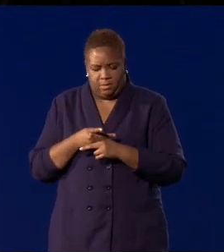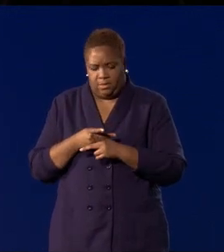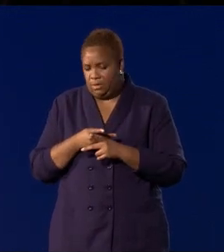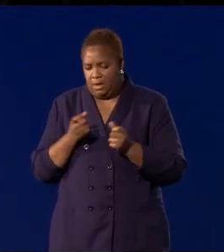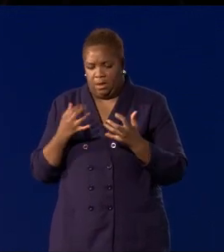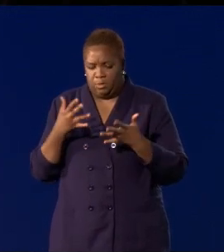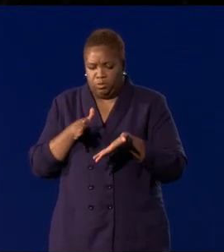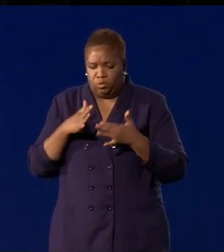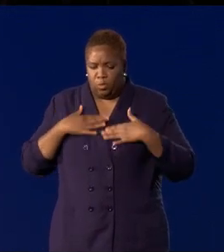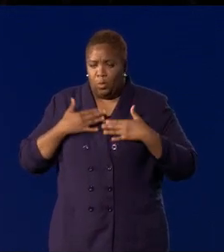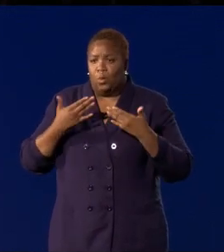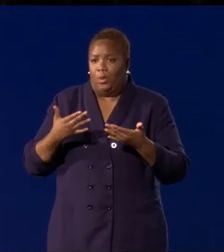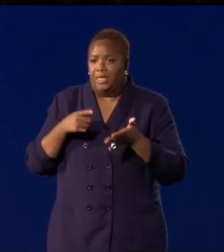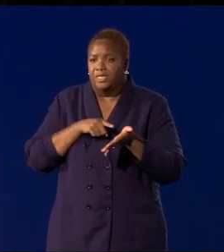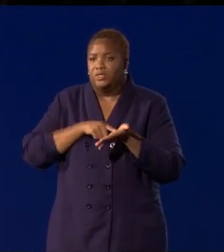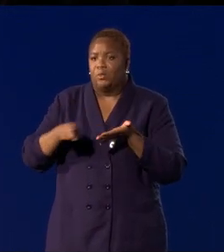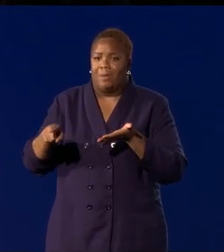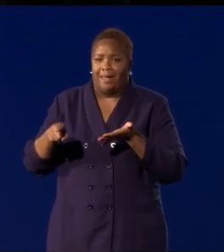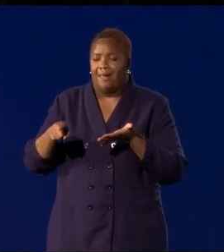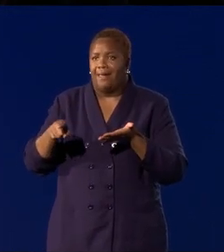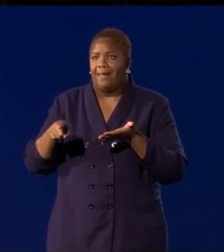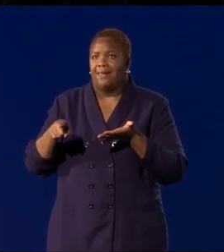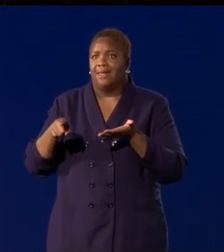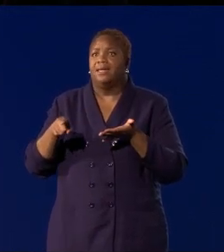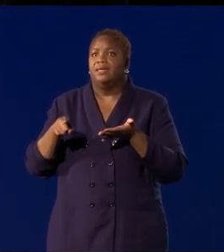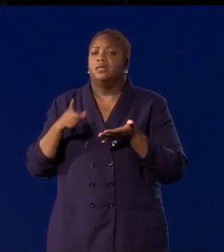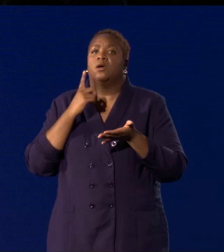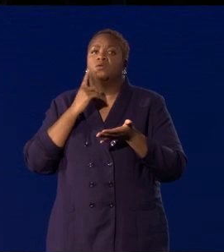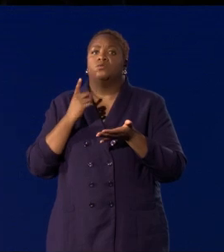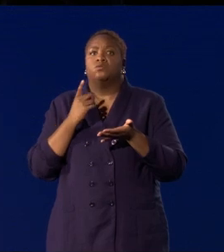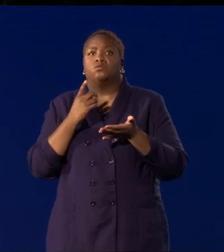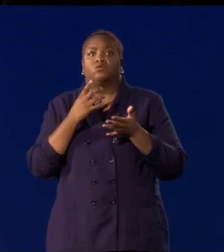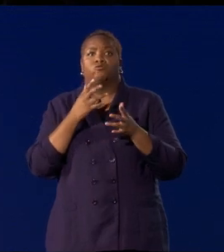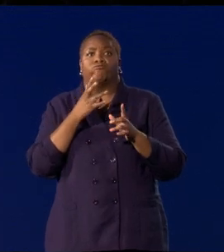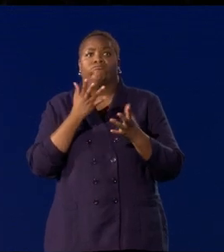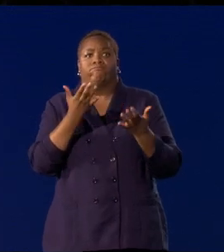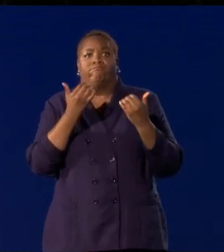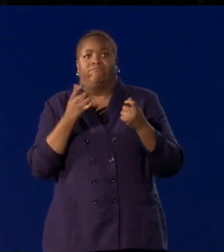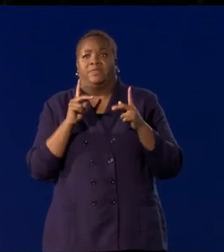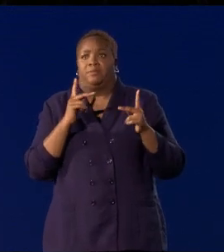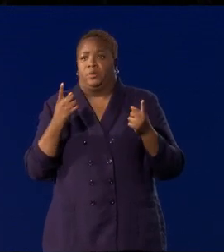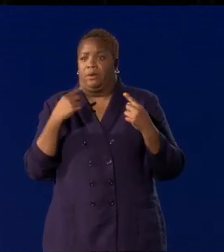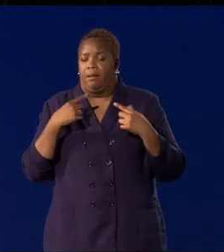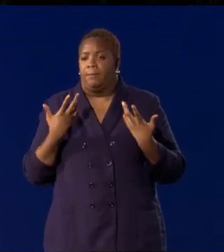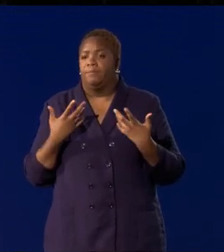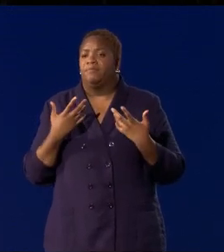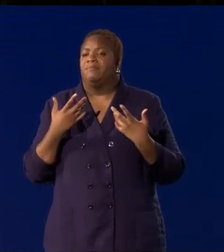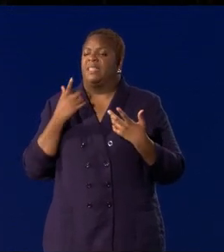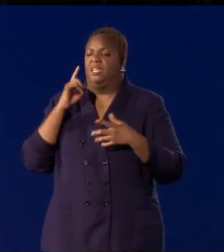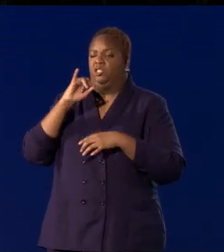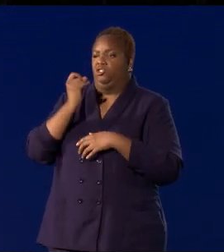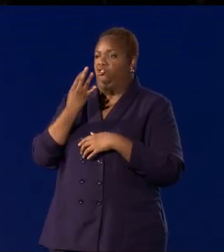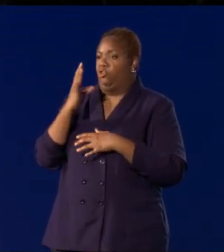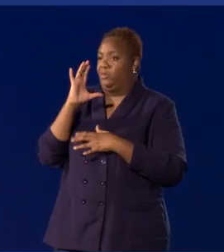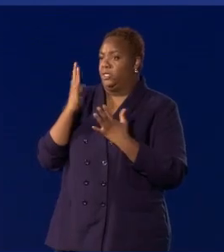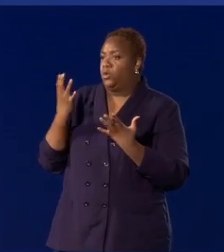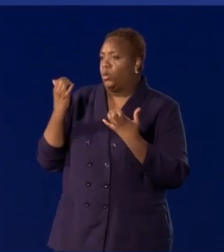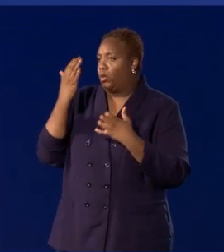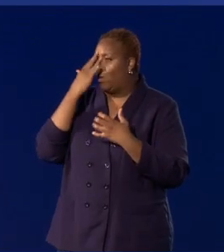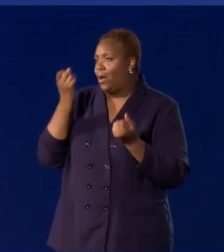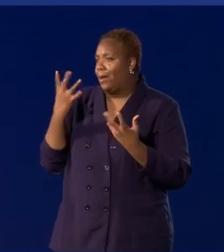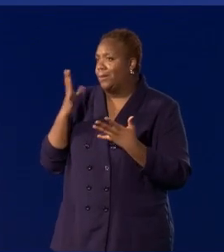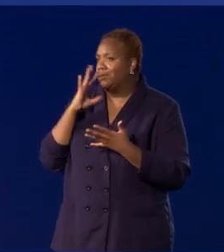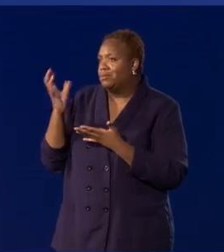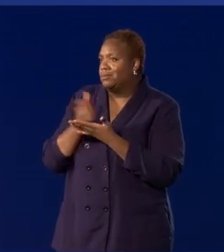you're willing to pay to attract a talent, to attract someone. And as a job seeker, you want to know, how much am I going to get paid? So